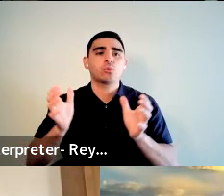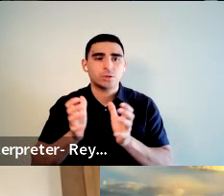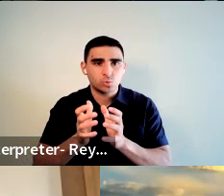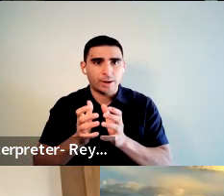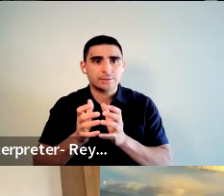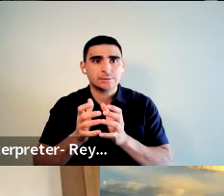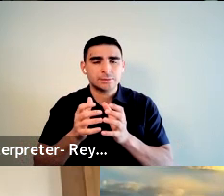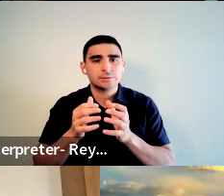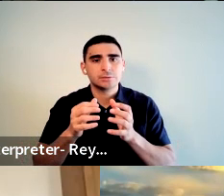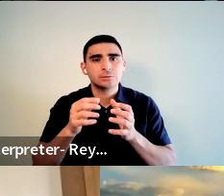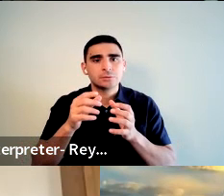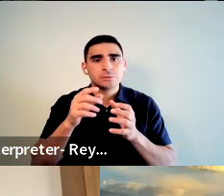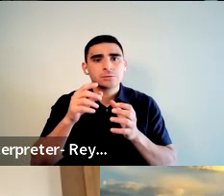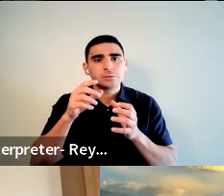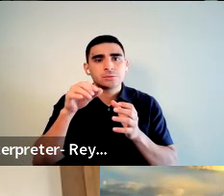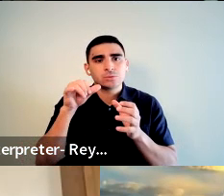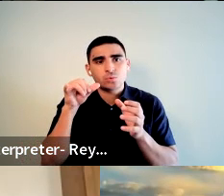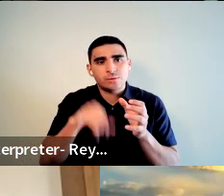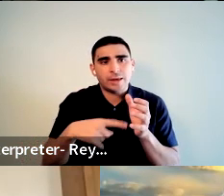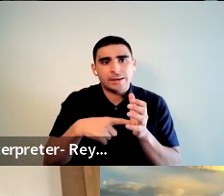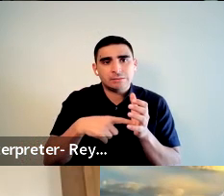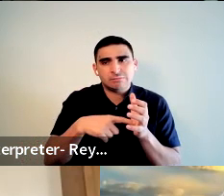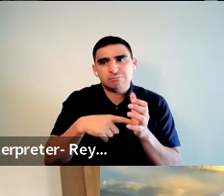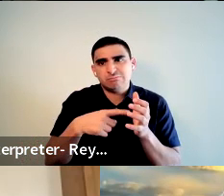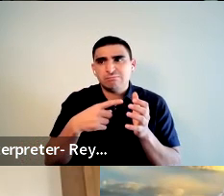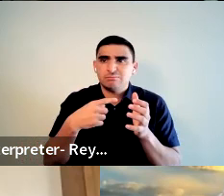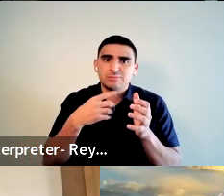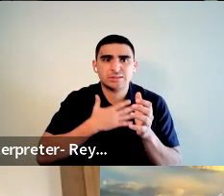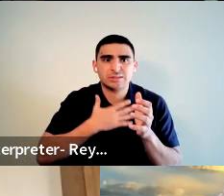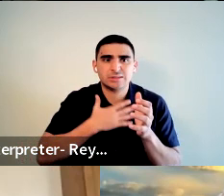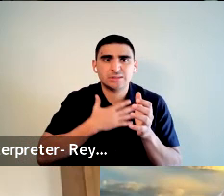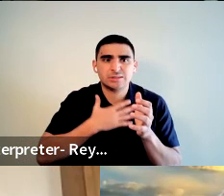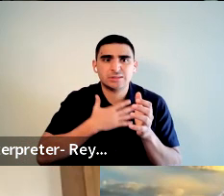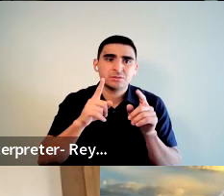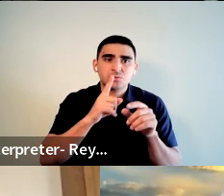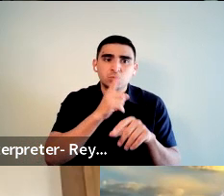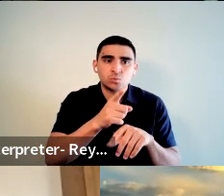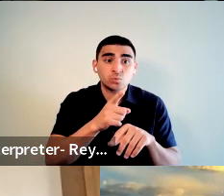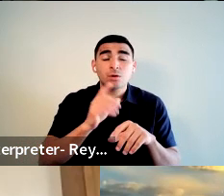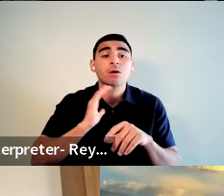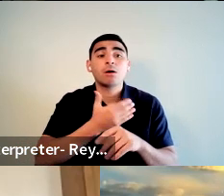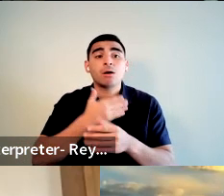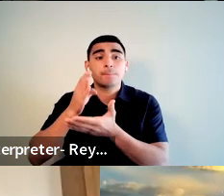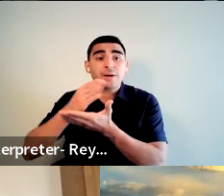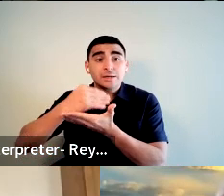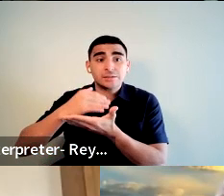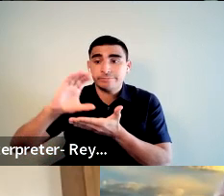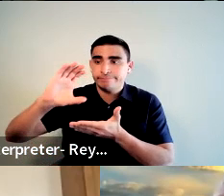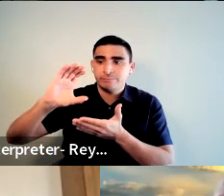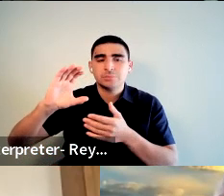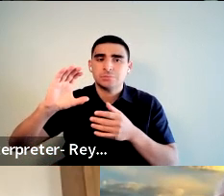I don't like doing the wet blanket message, but it's true. Our budget's pretty tight already, and Marshall Fire made it